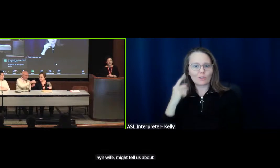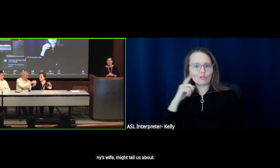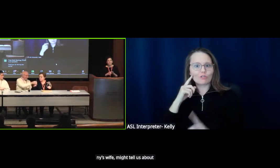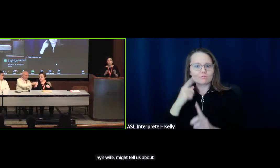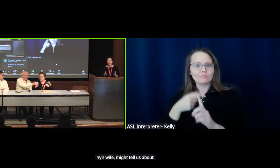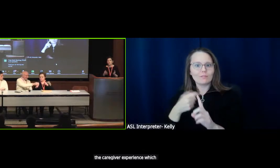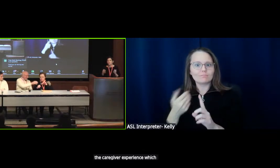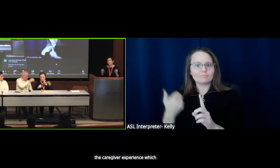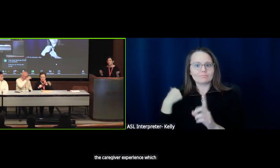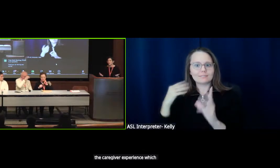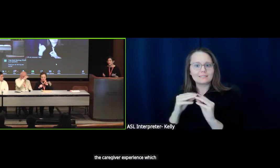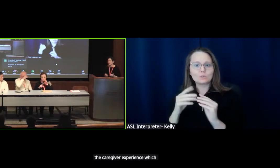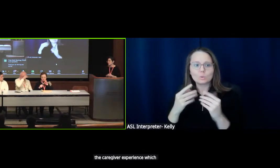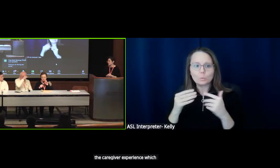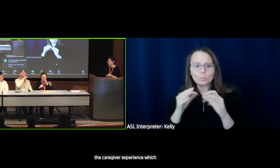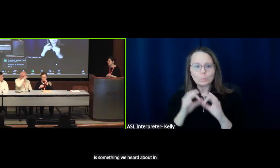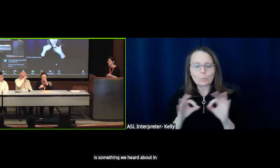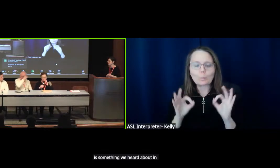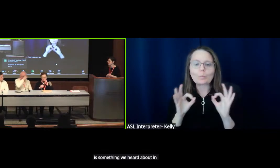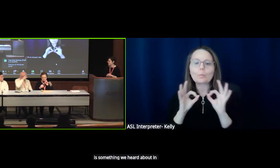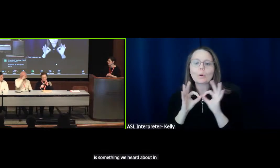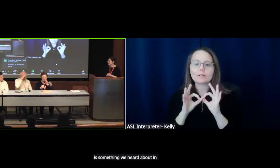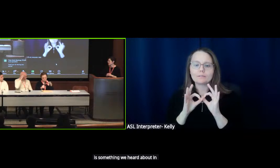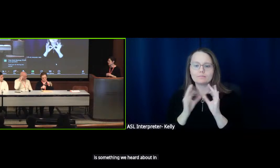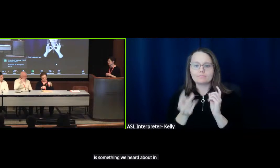think is an important voice.